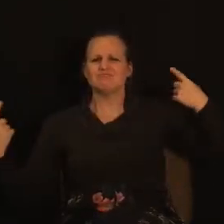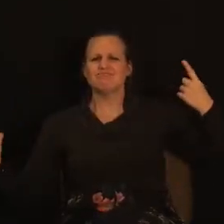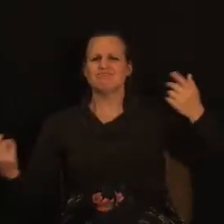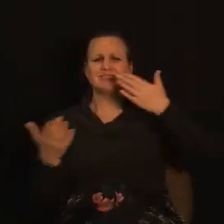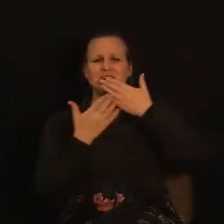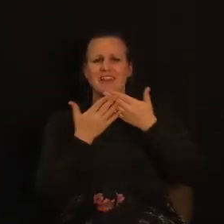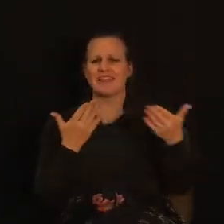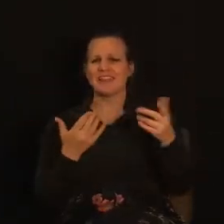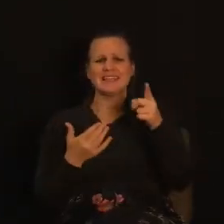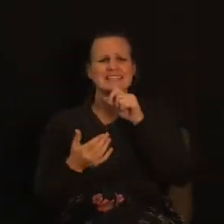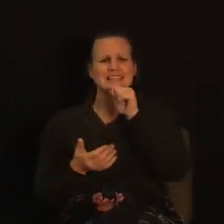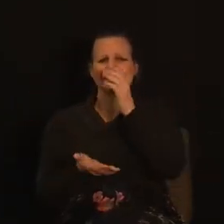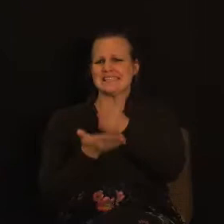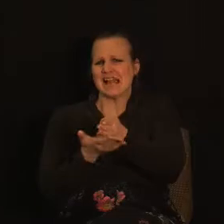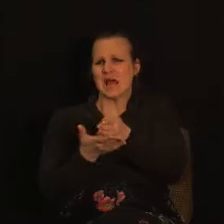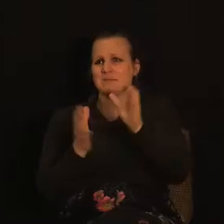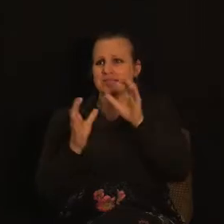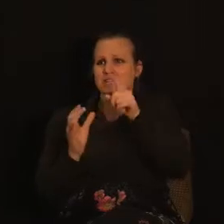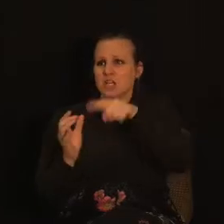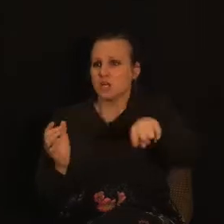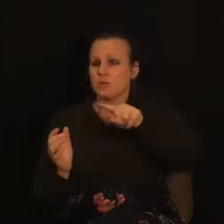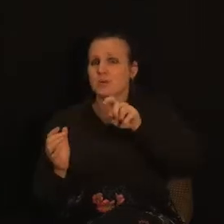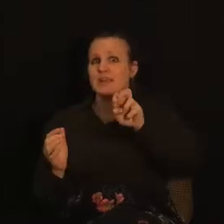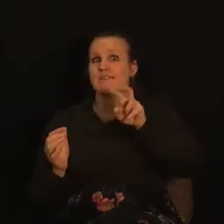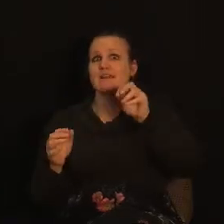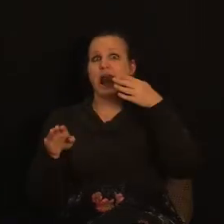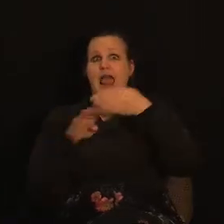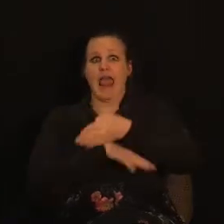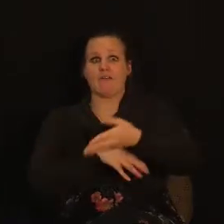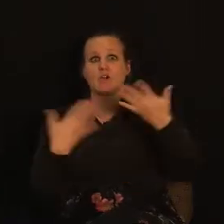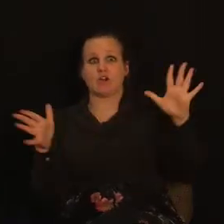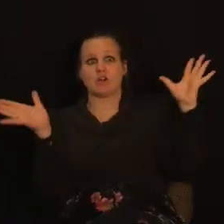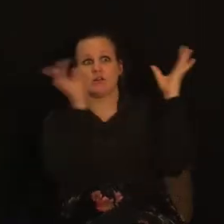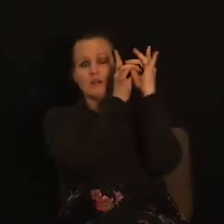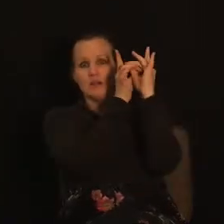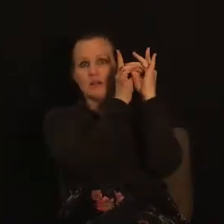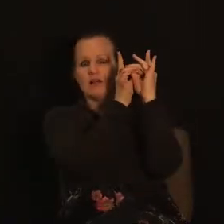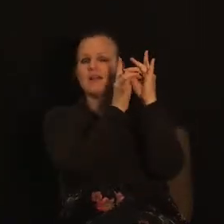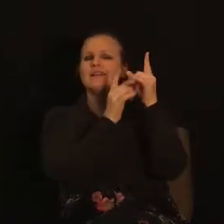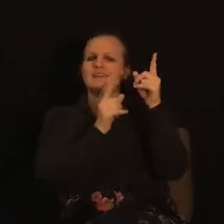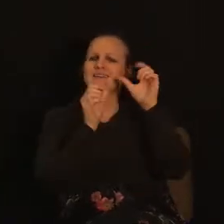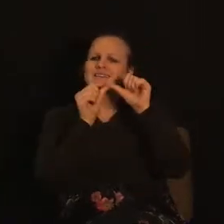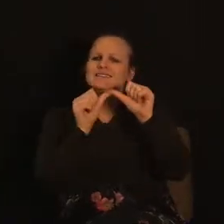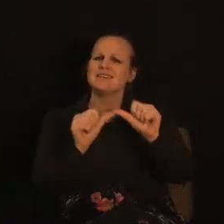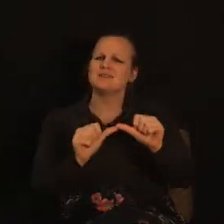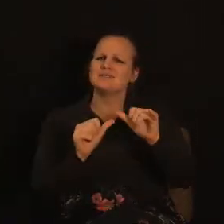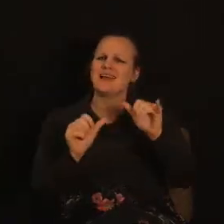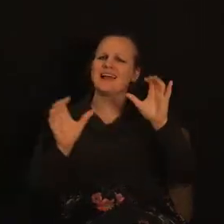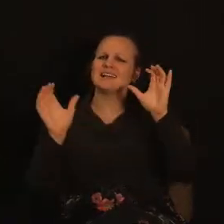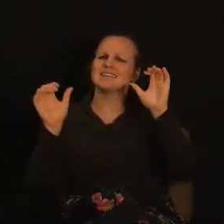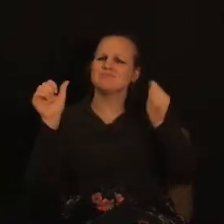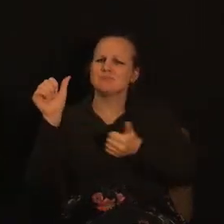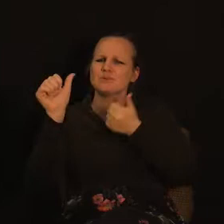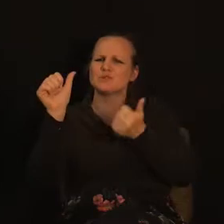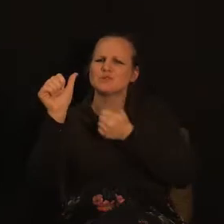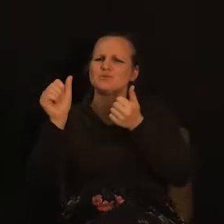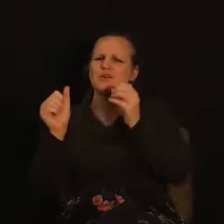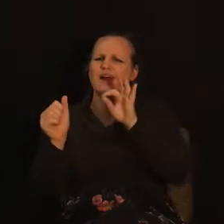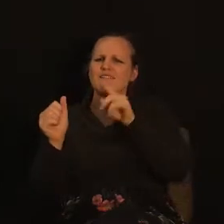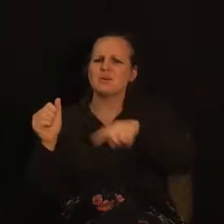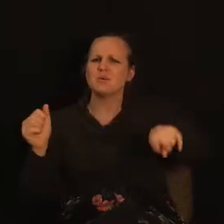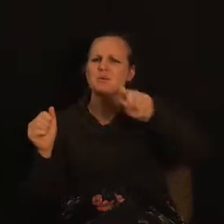stop seeking you even after you've come to know him. He continues his pursuit forever. And life with him just gets